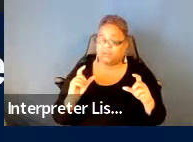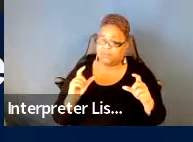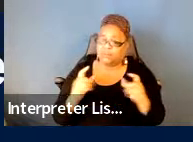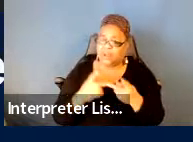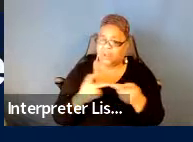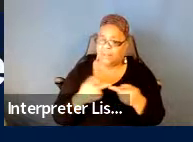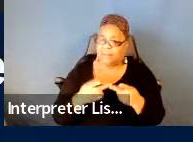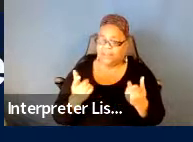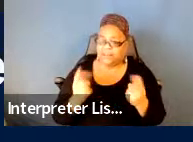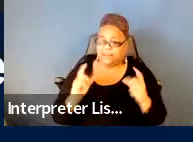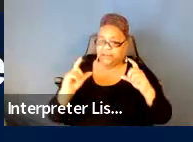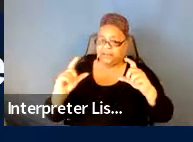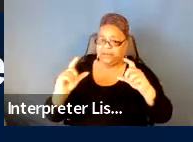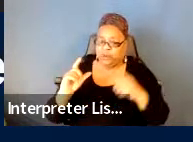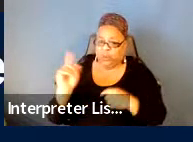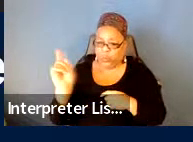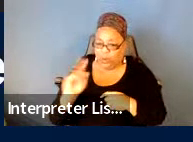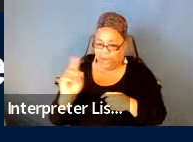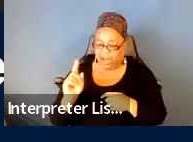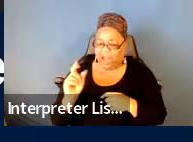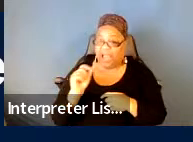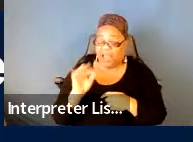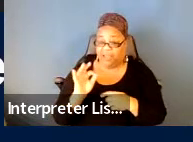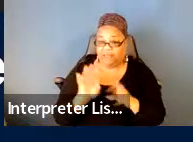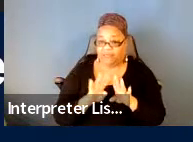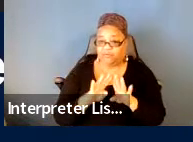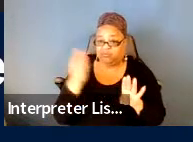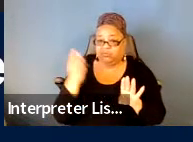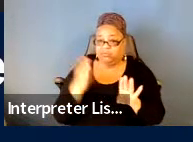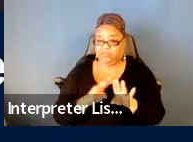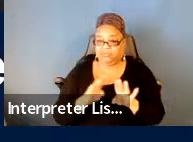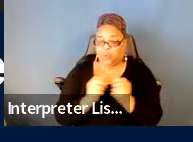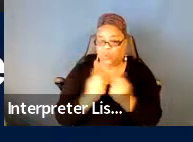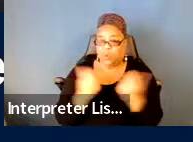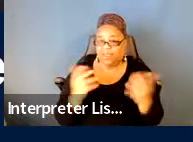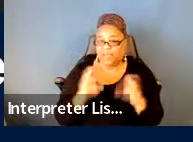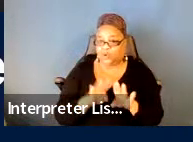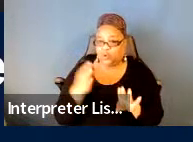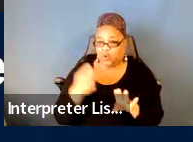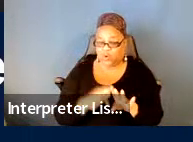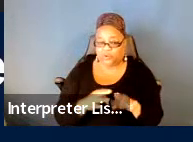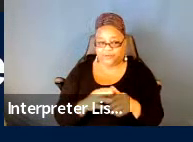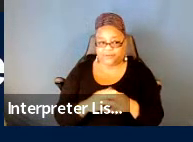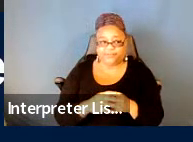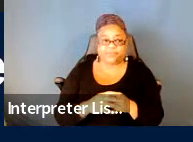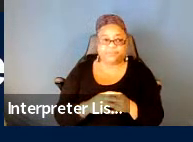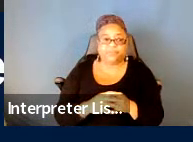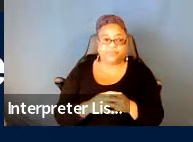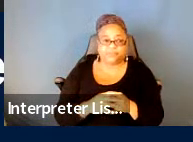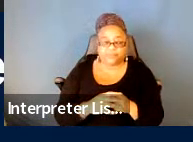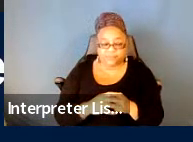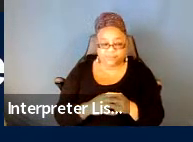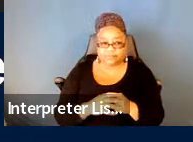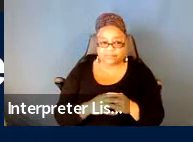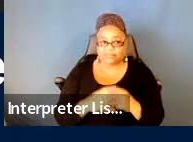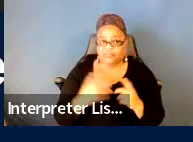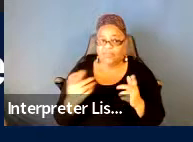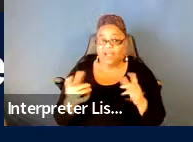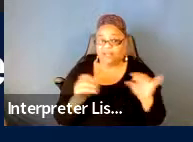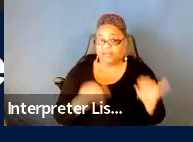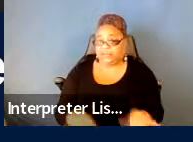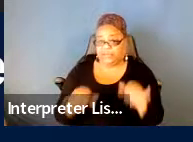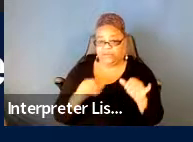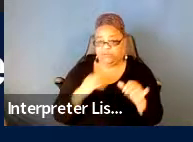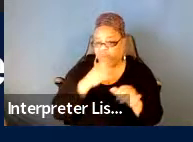doors? The standards do not specify the location of tactile signs at doorways without doors,